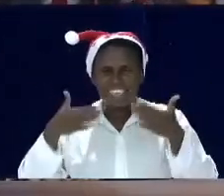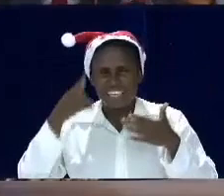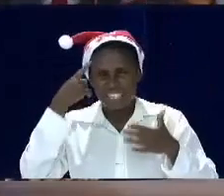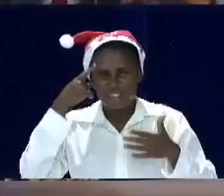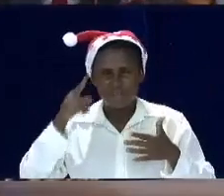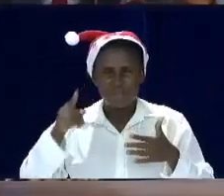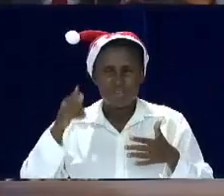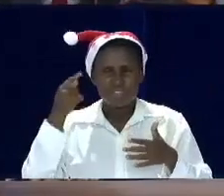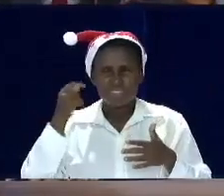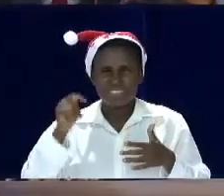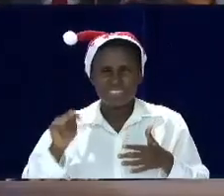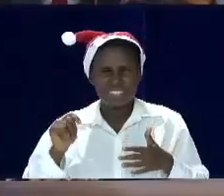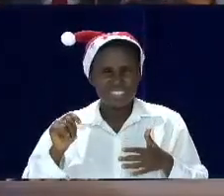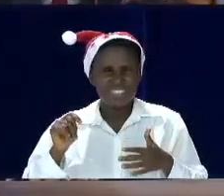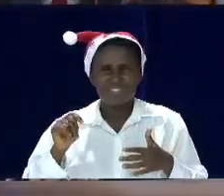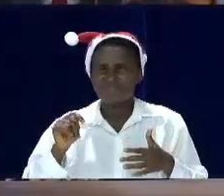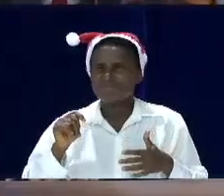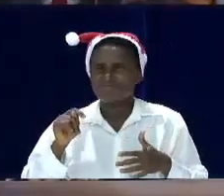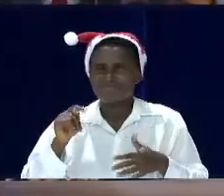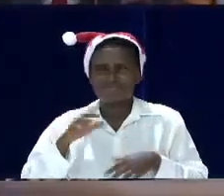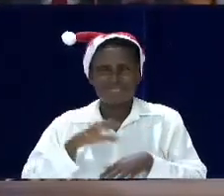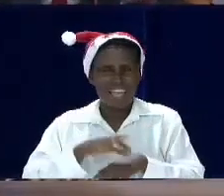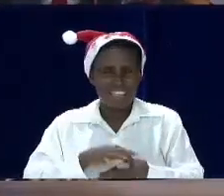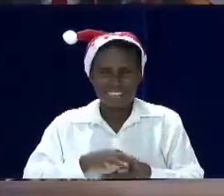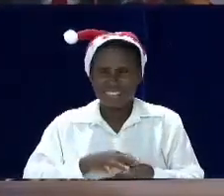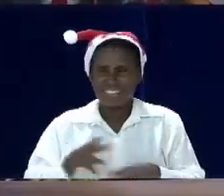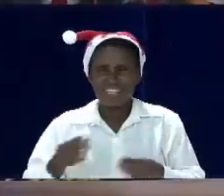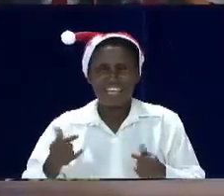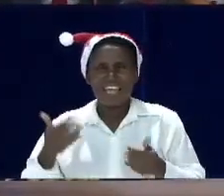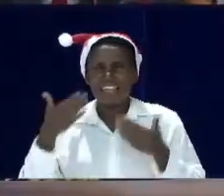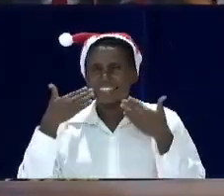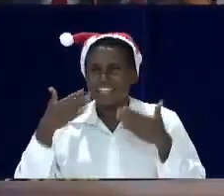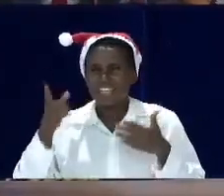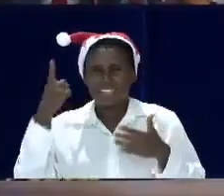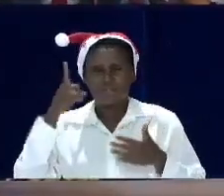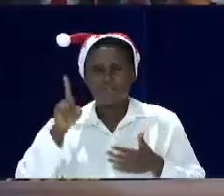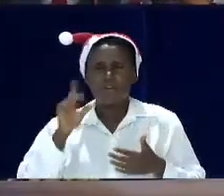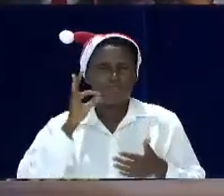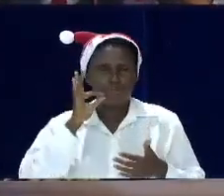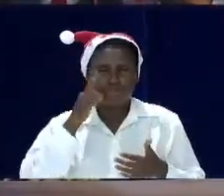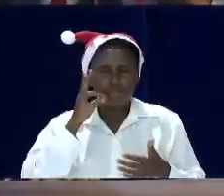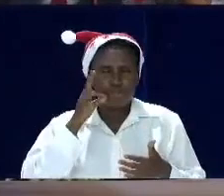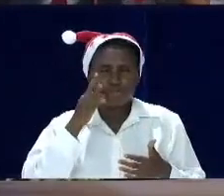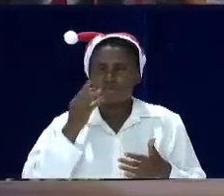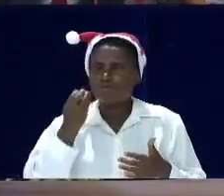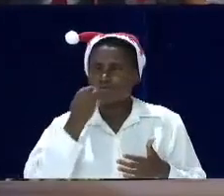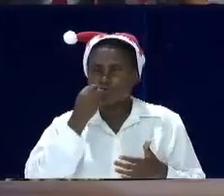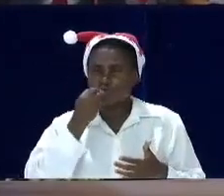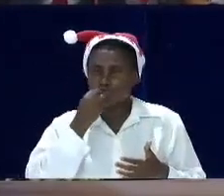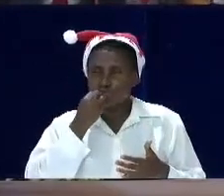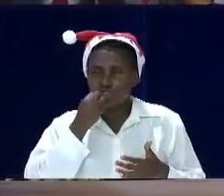that buds. Thank you for the gift of fruits and food.